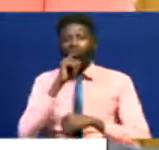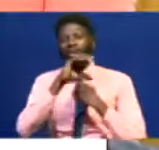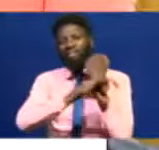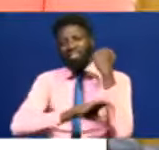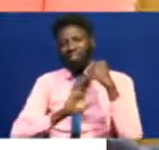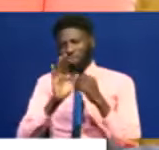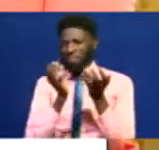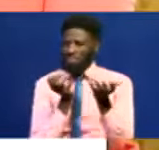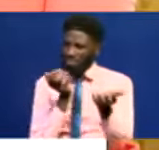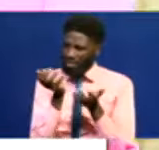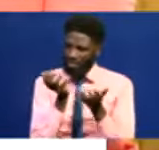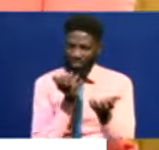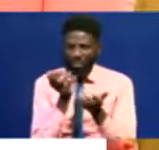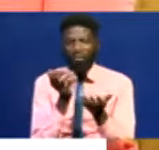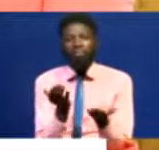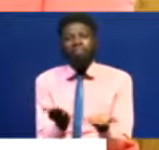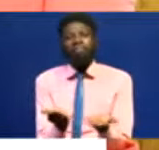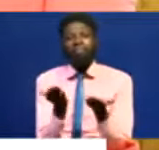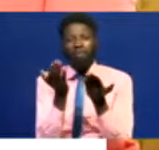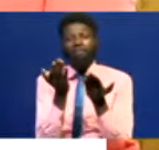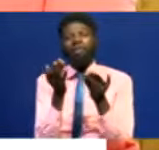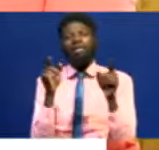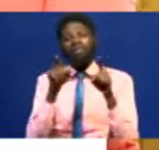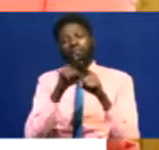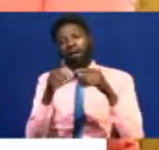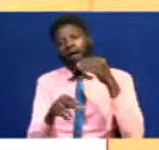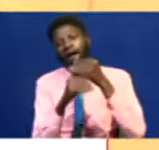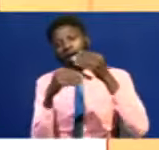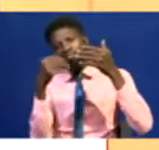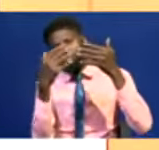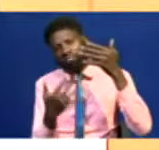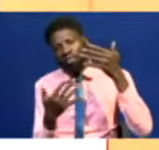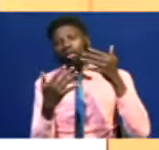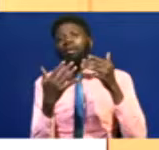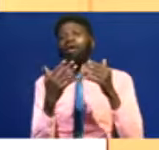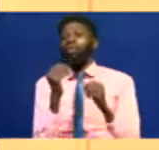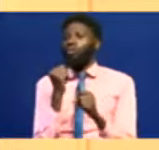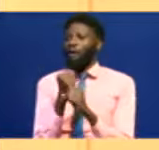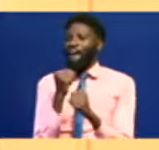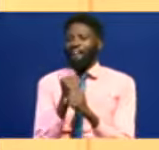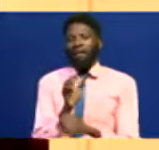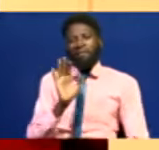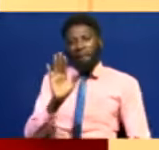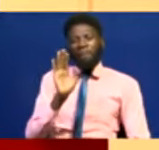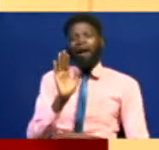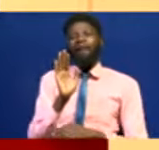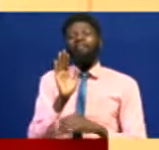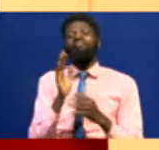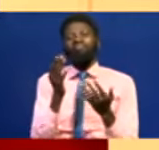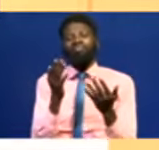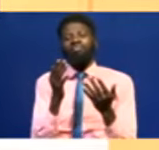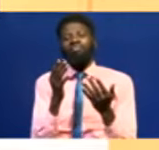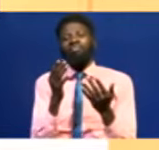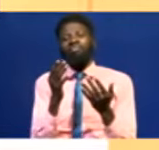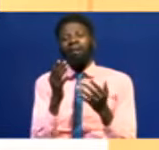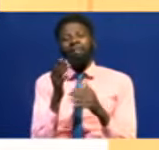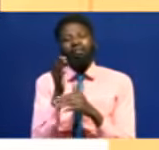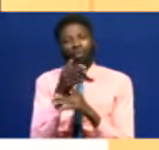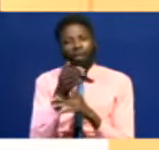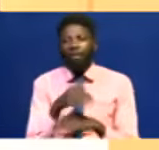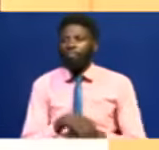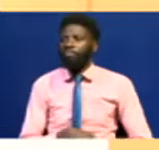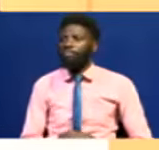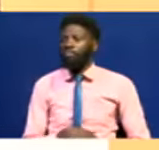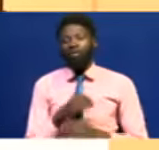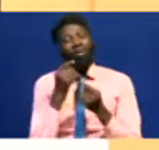improves globally, in addition to other diplomatic duties. All these ambassadors are going